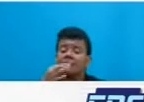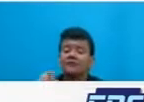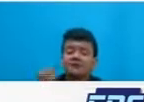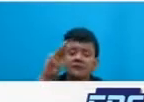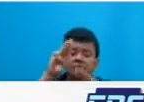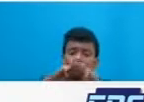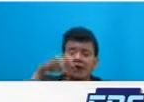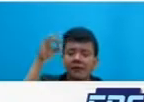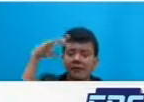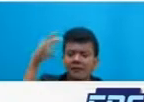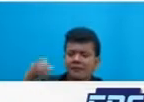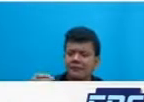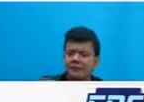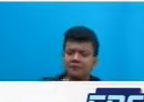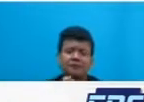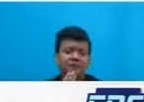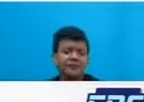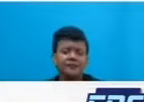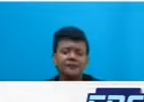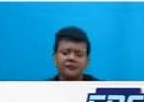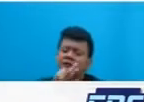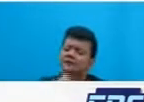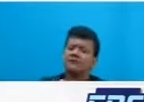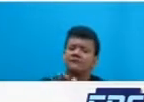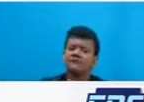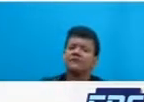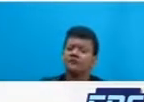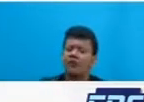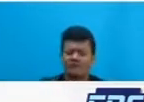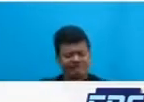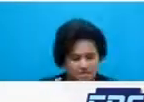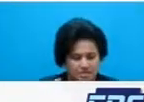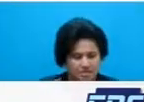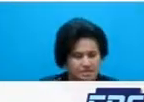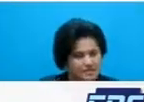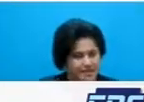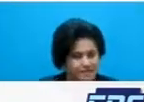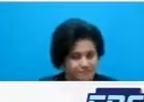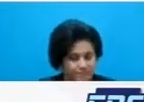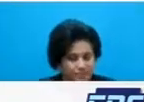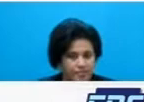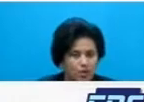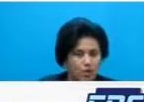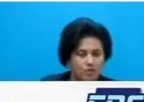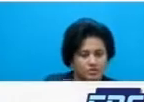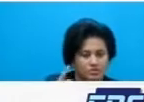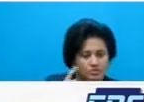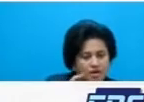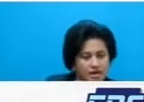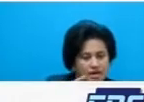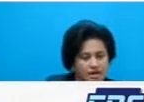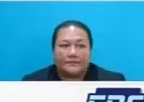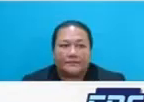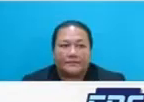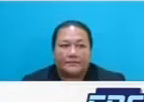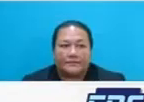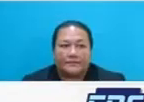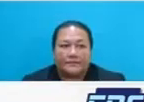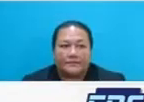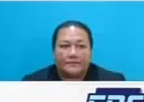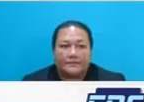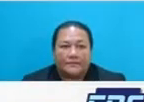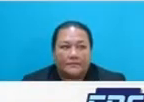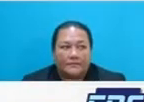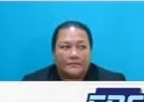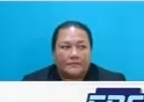realizing why Fijians have put them on the other side of Parliament. The Defence Minister believes the opposition is more interested in distorting facts